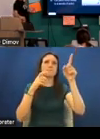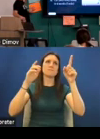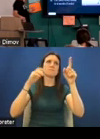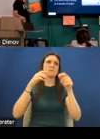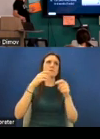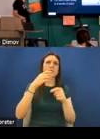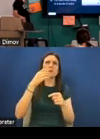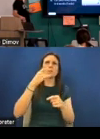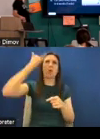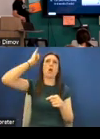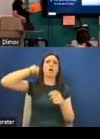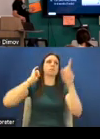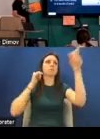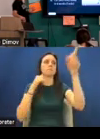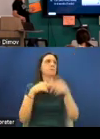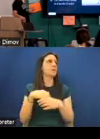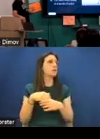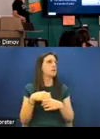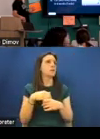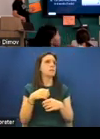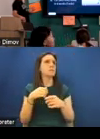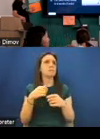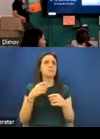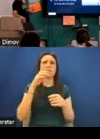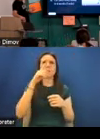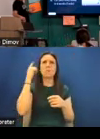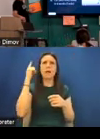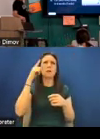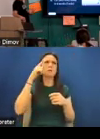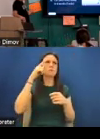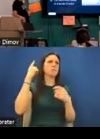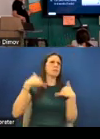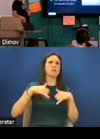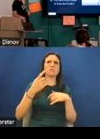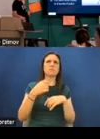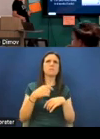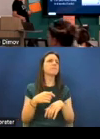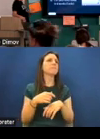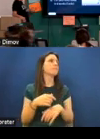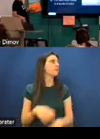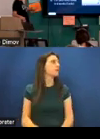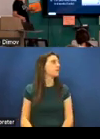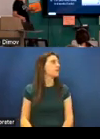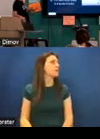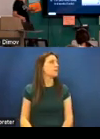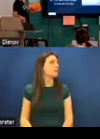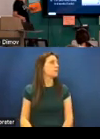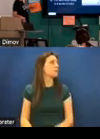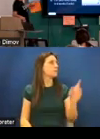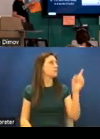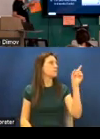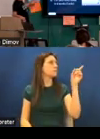I did a lot of work with Strength Finders a few years ago, so I took all the main words from that. Strength finders. Okay,